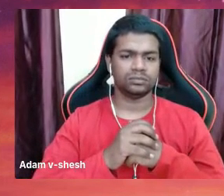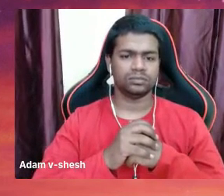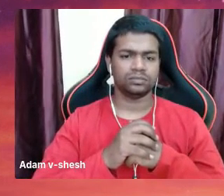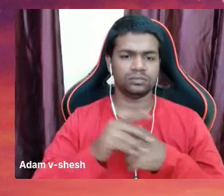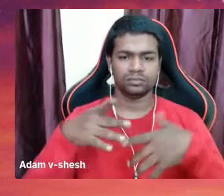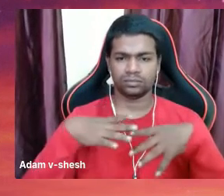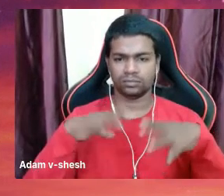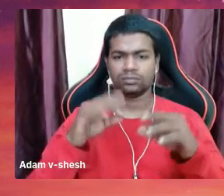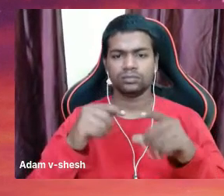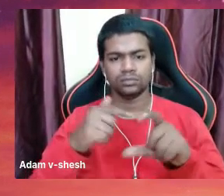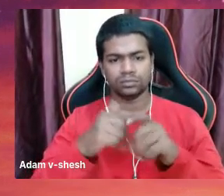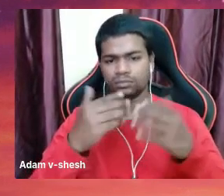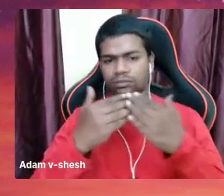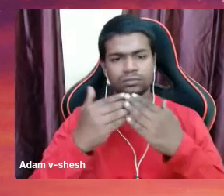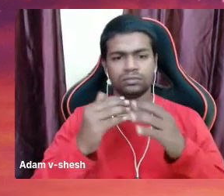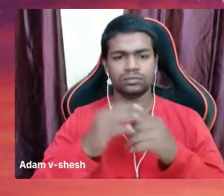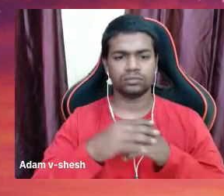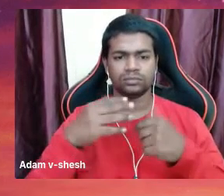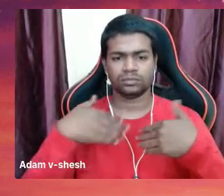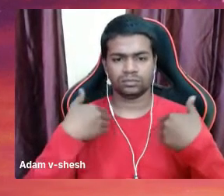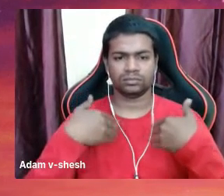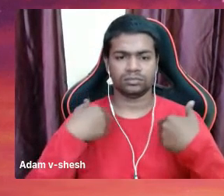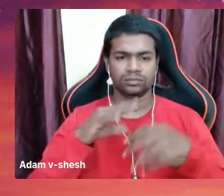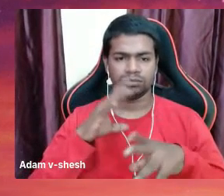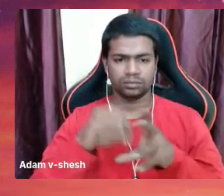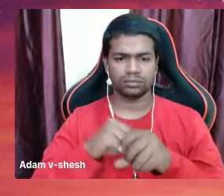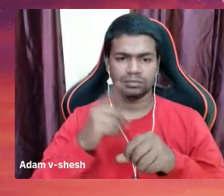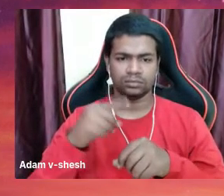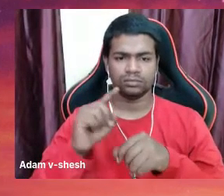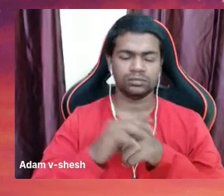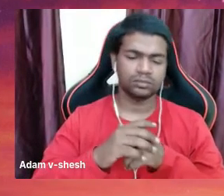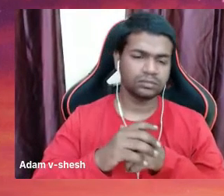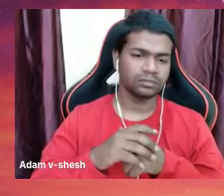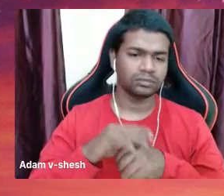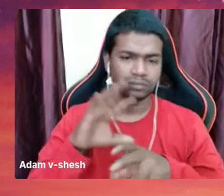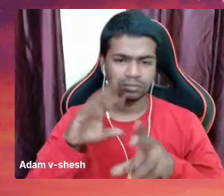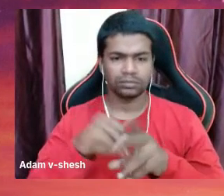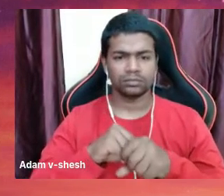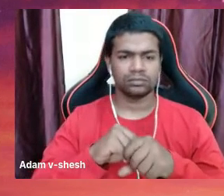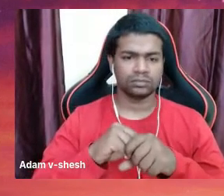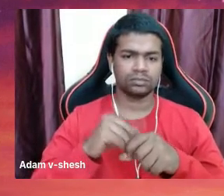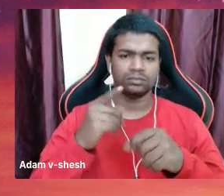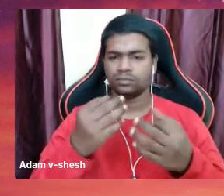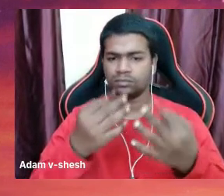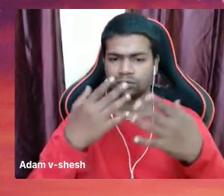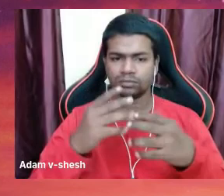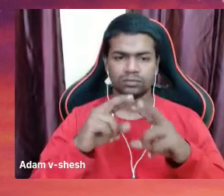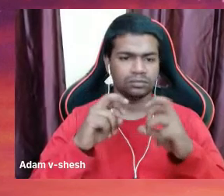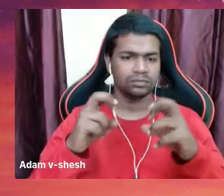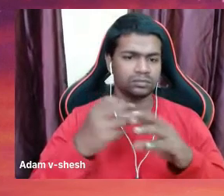healthcare and education. And I'm so happy that everyone was right, because we have seen such an incredible explosion in